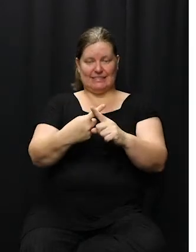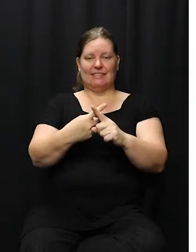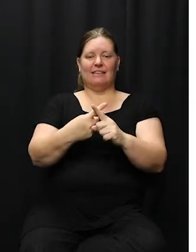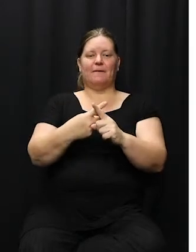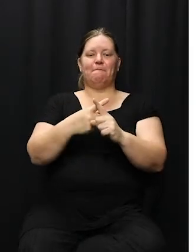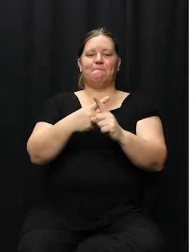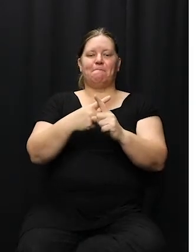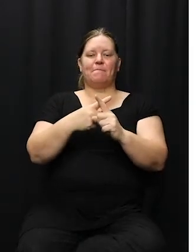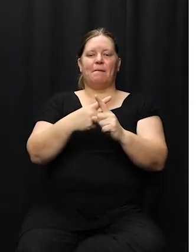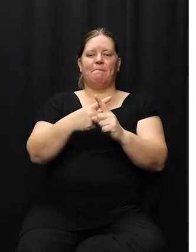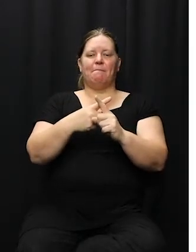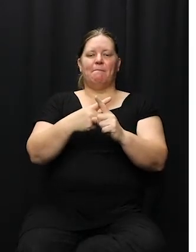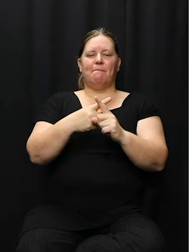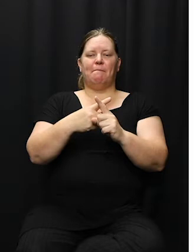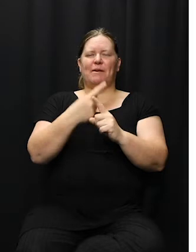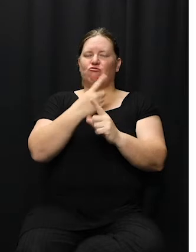But it's really